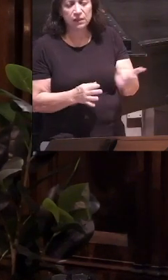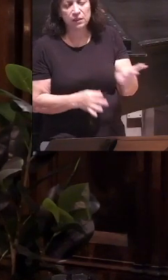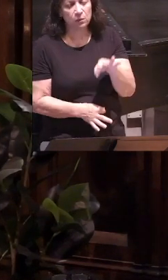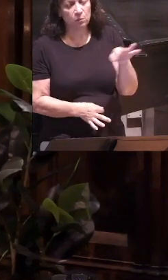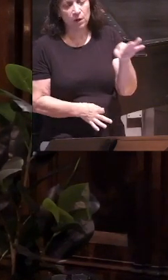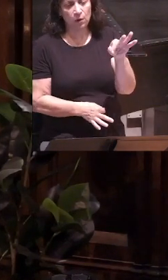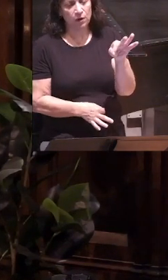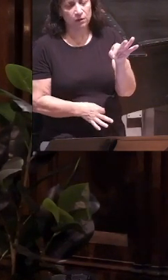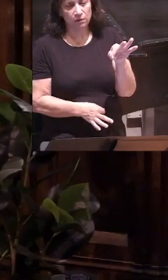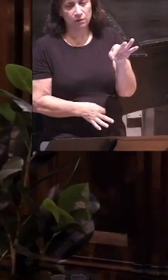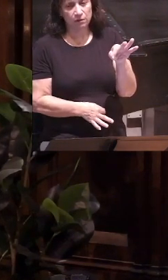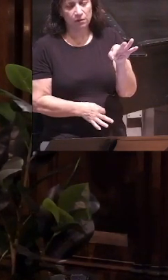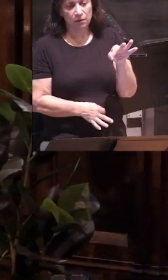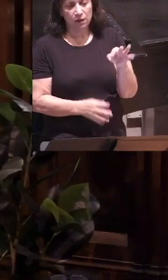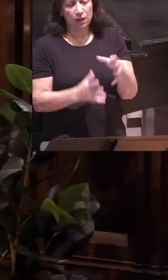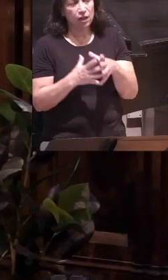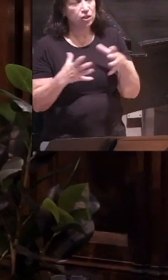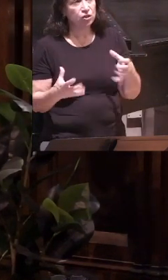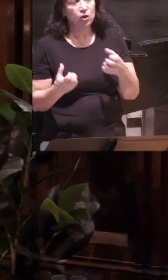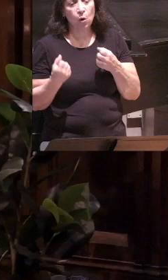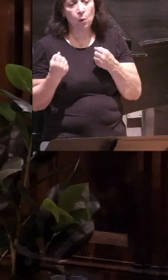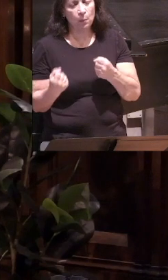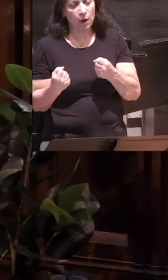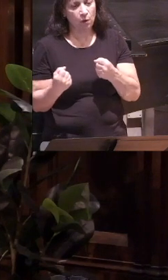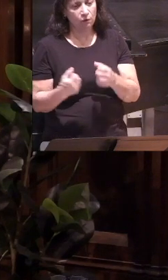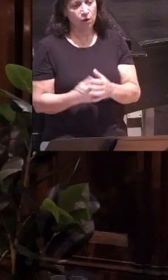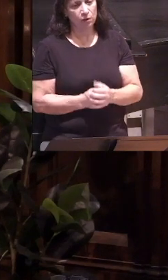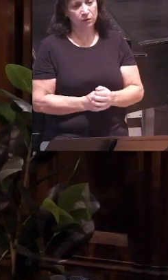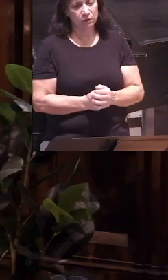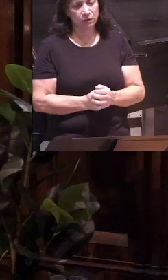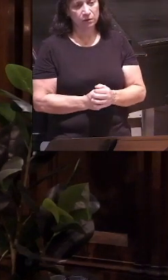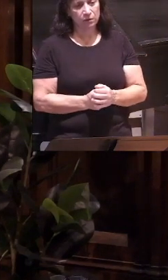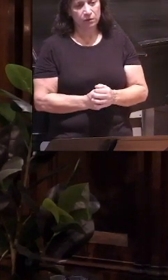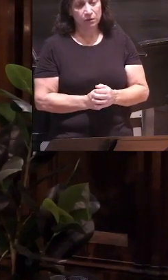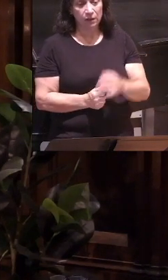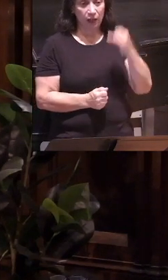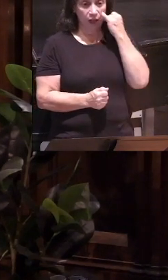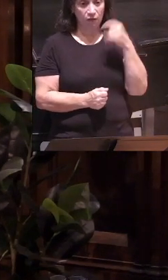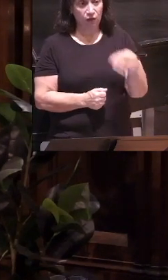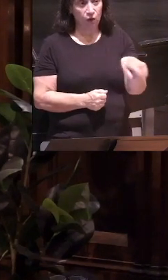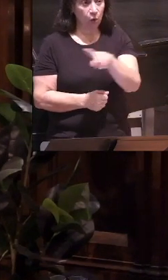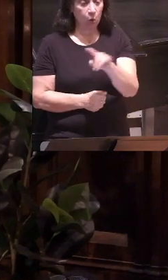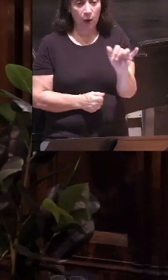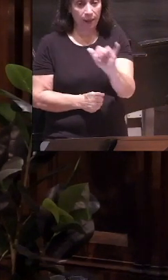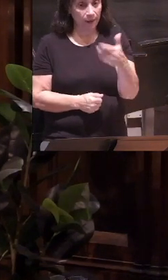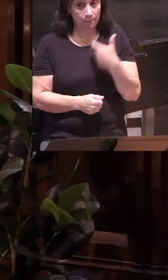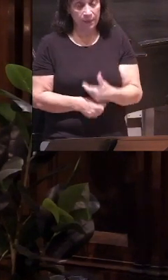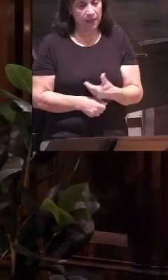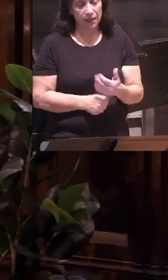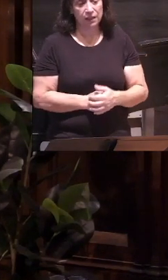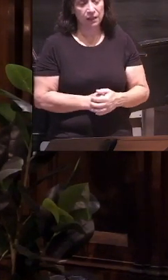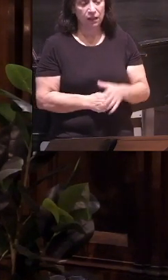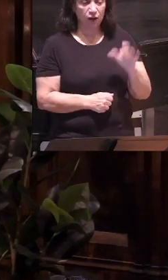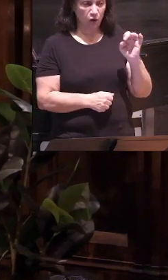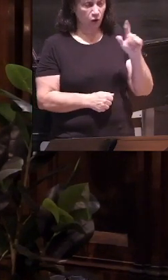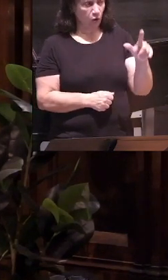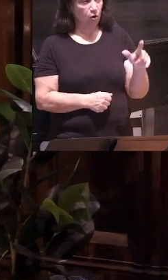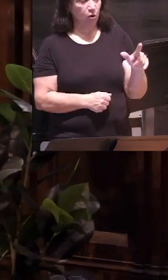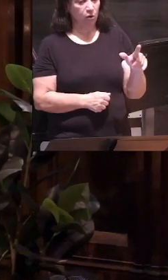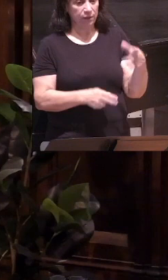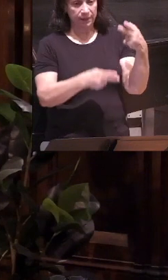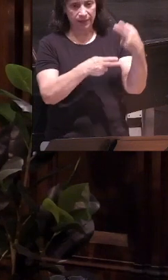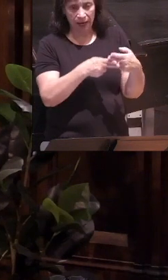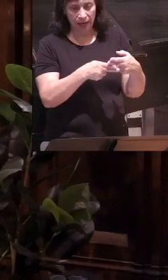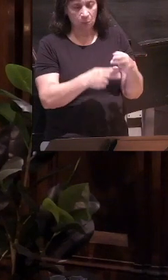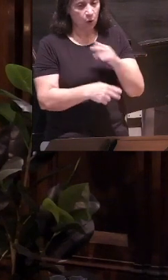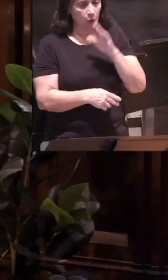His spirit is so powerful that if you are like me, Earl's name